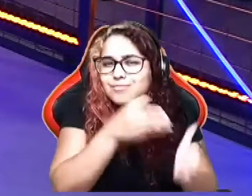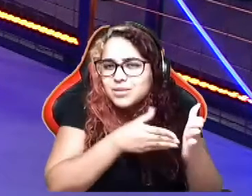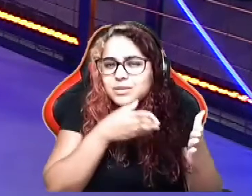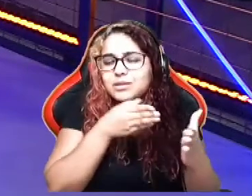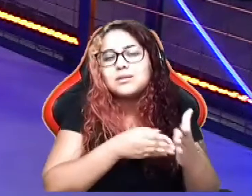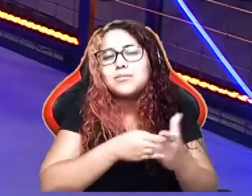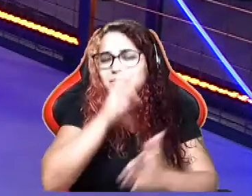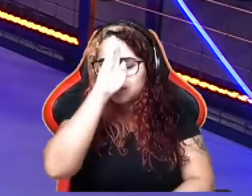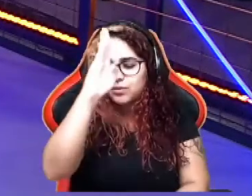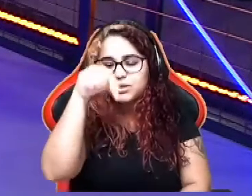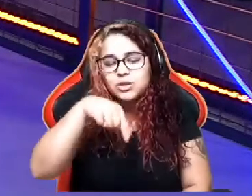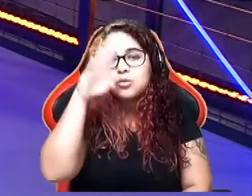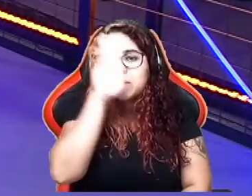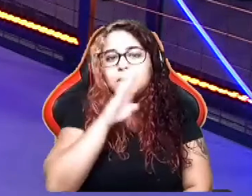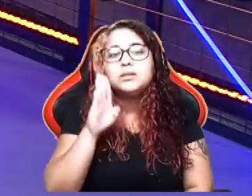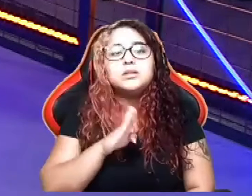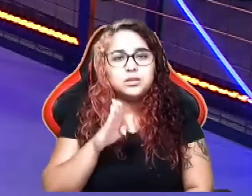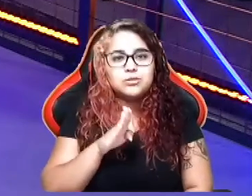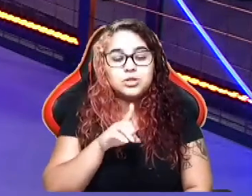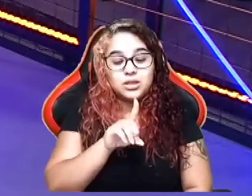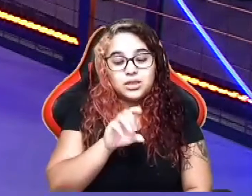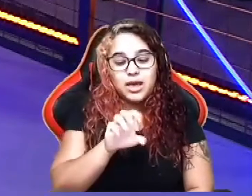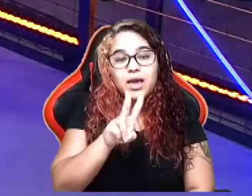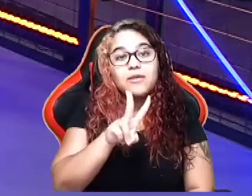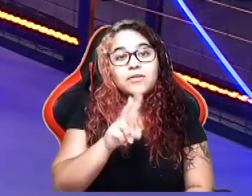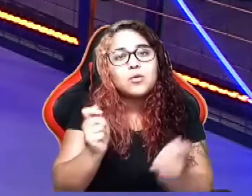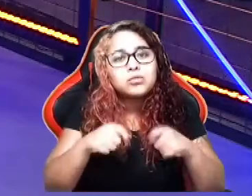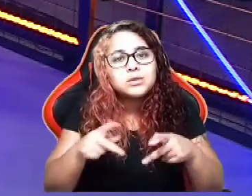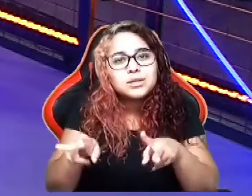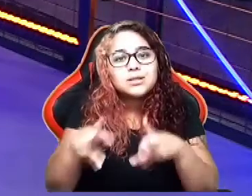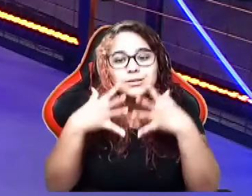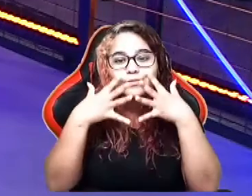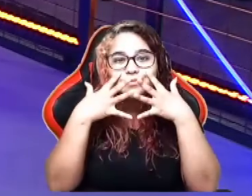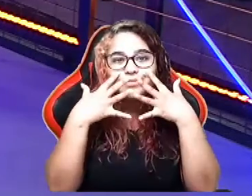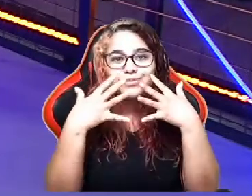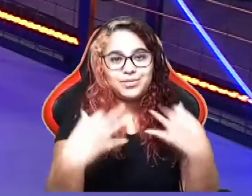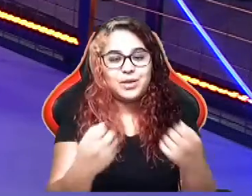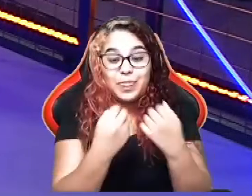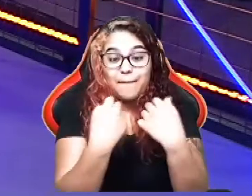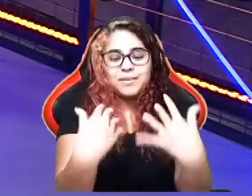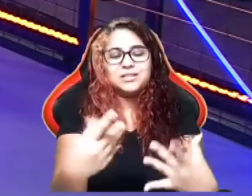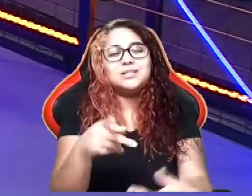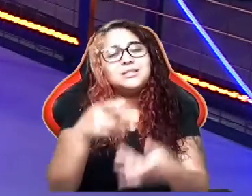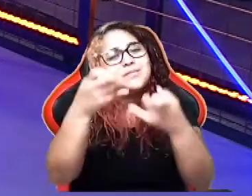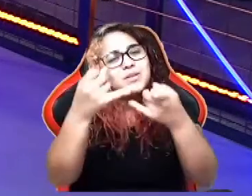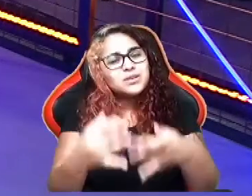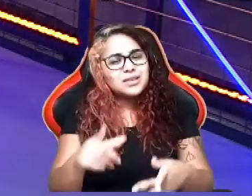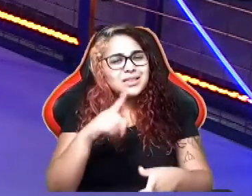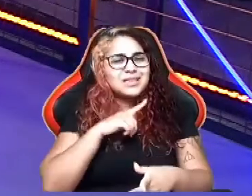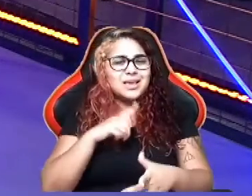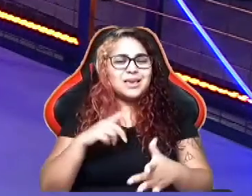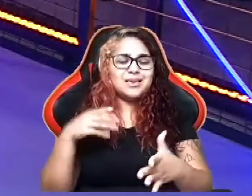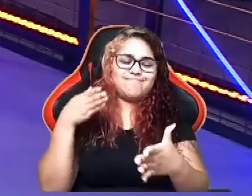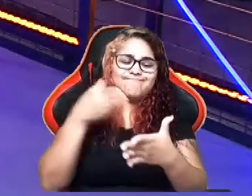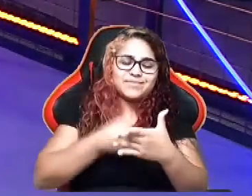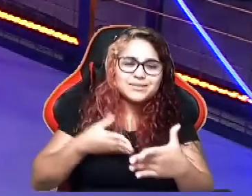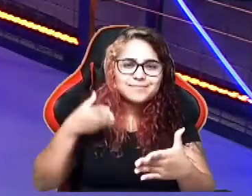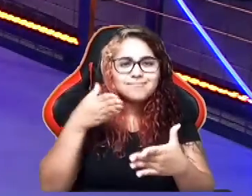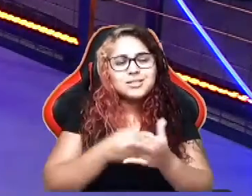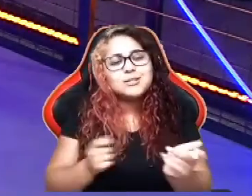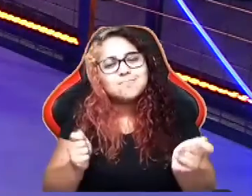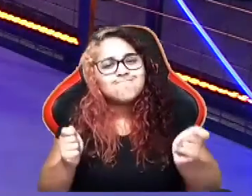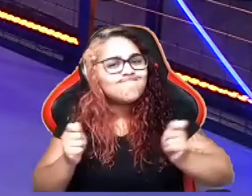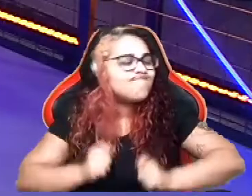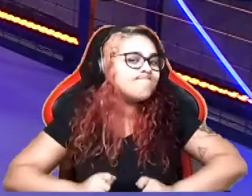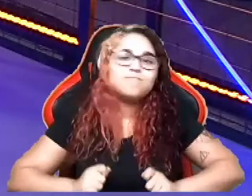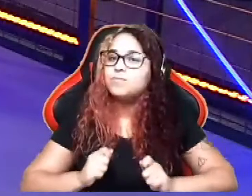devs, especially here in Brazil, to attract attention from the mainstream media. It's very difficult to get